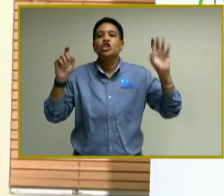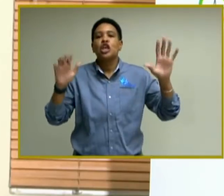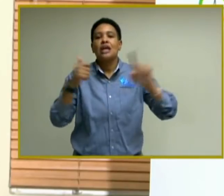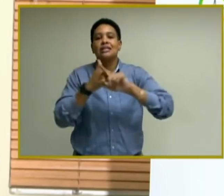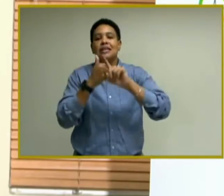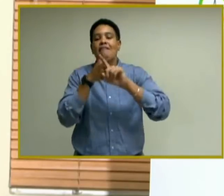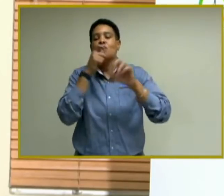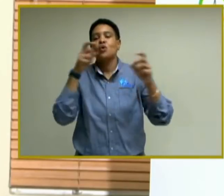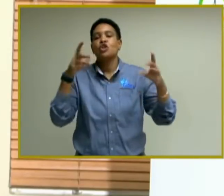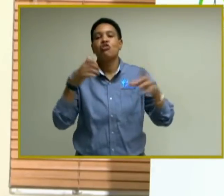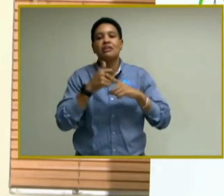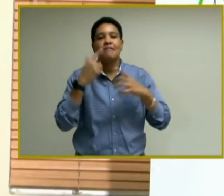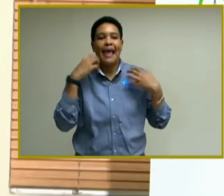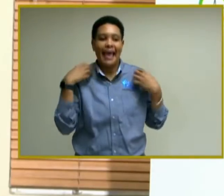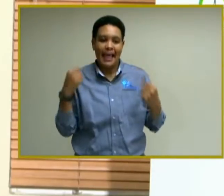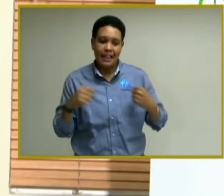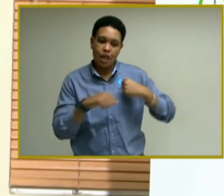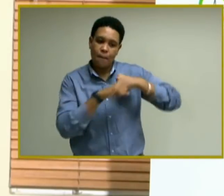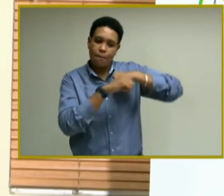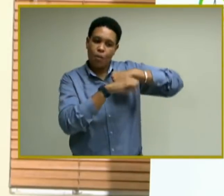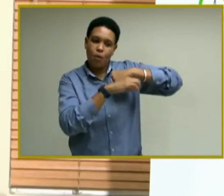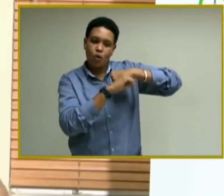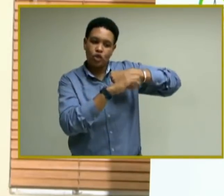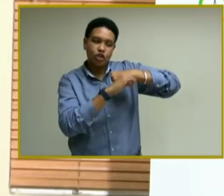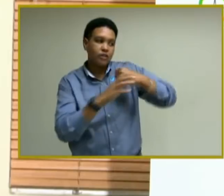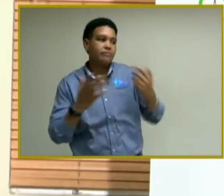the Director for Health Promotion and